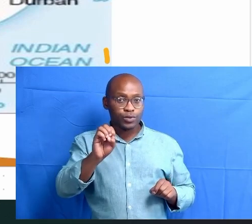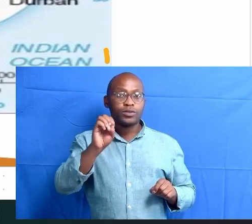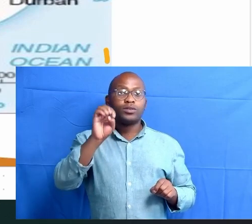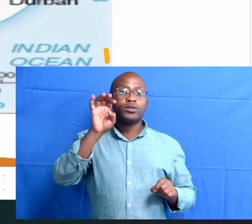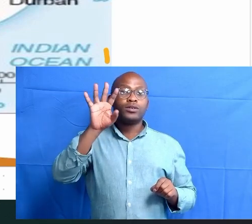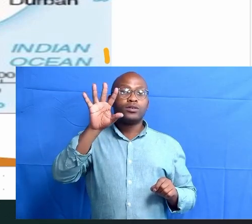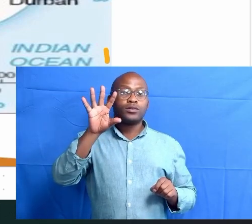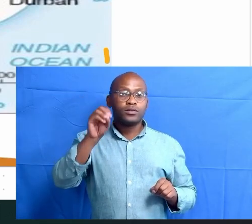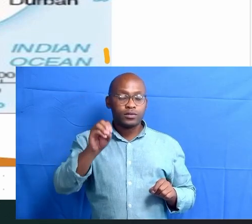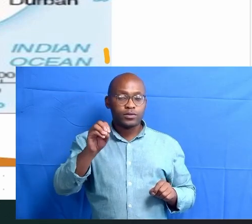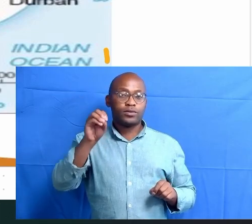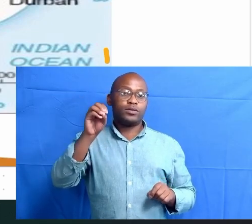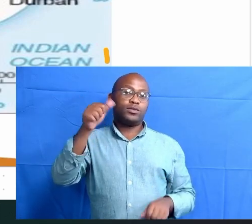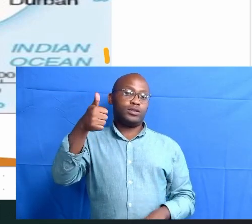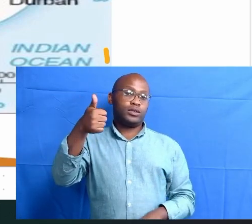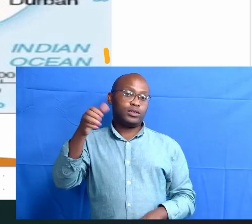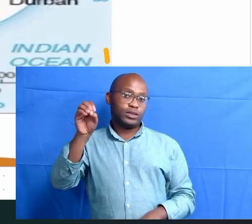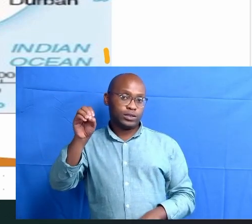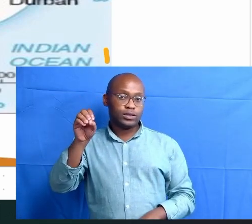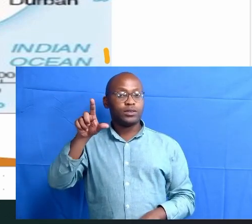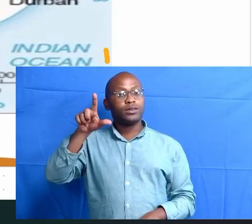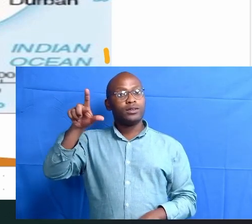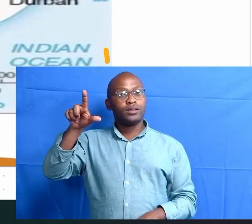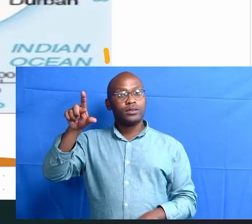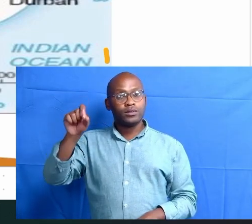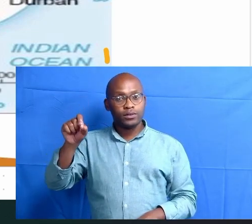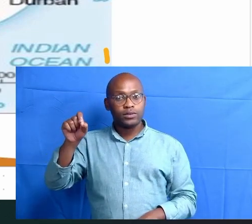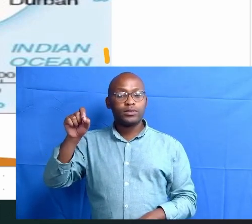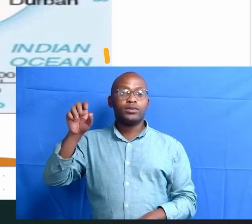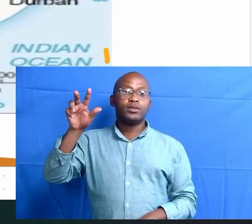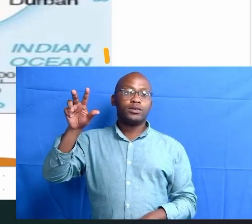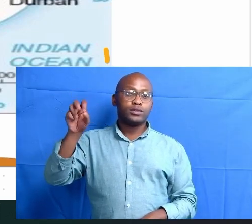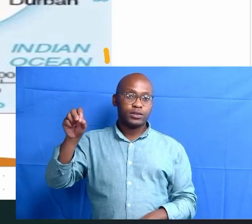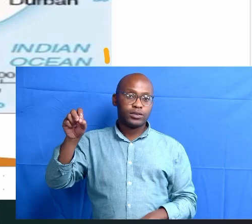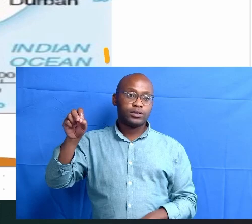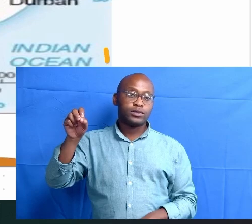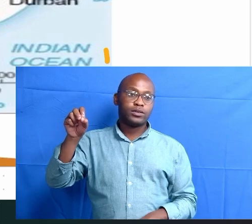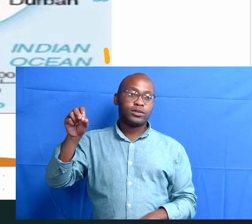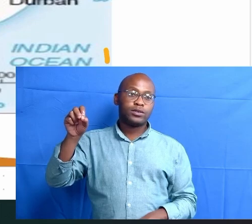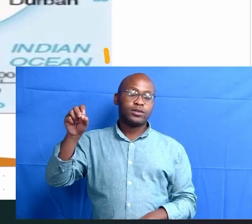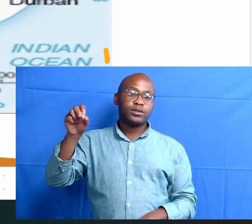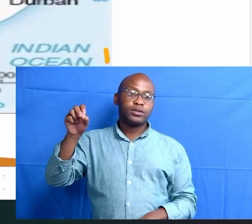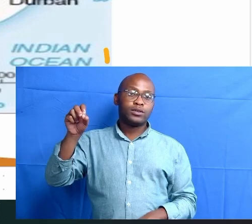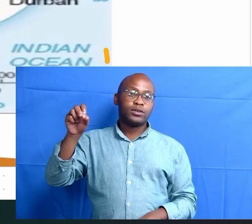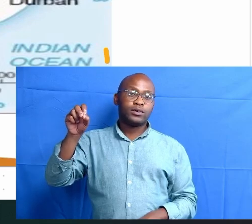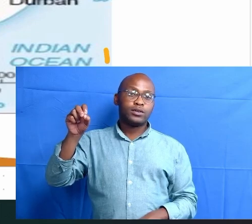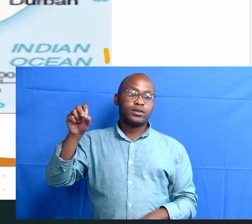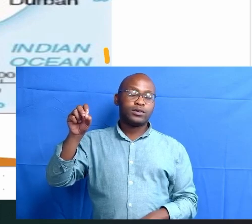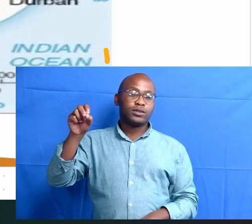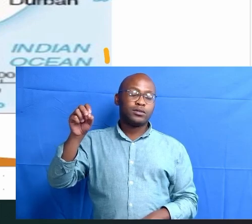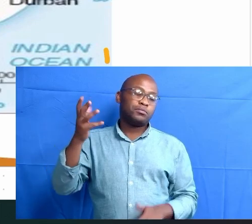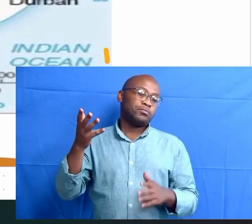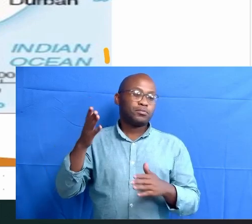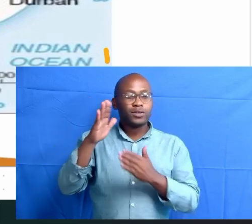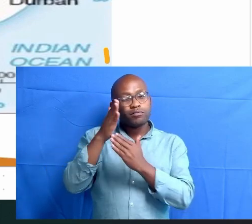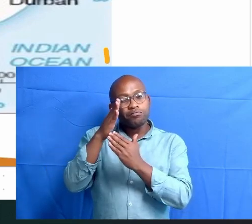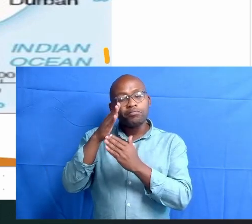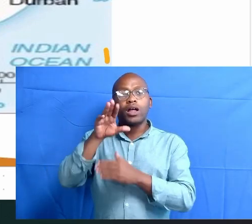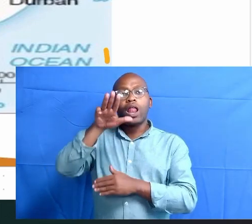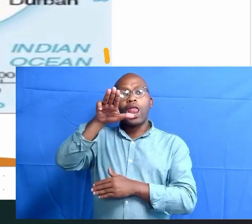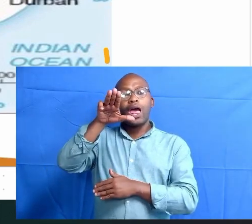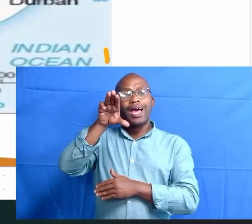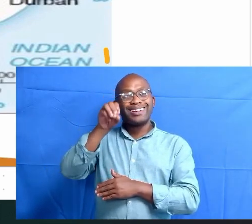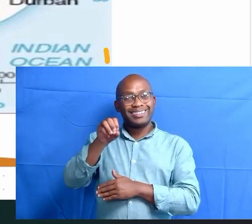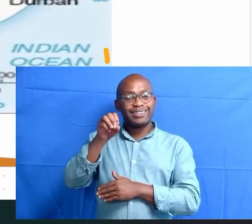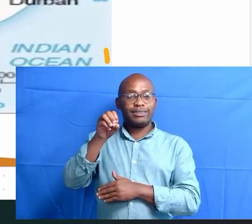30, 40, 50, 60, 70, 80, I can say 90.